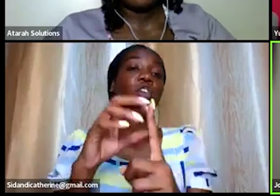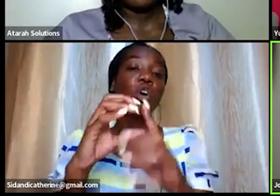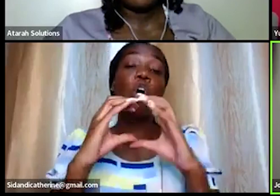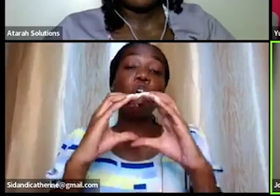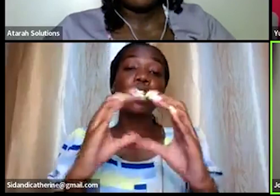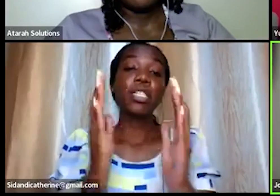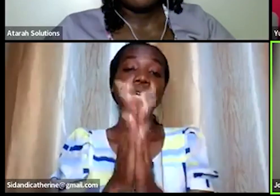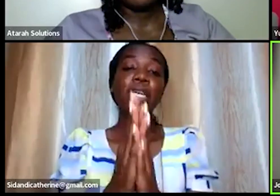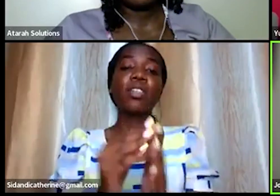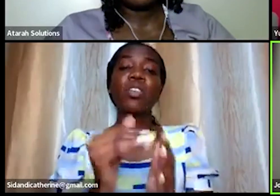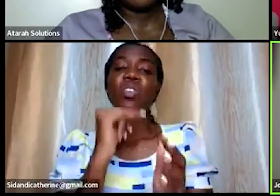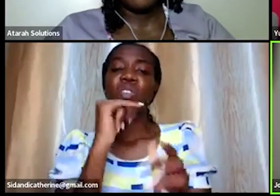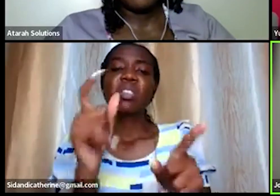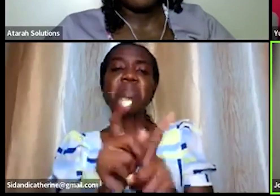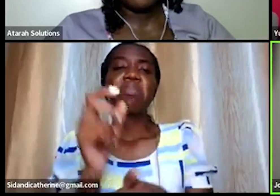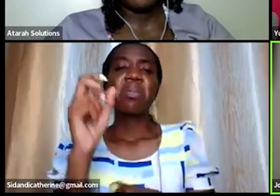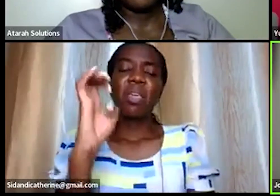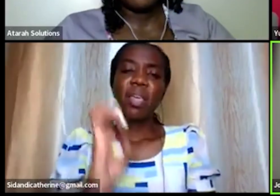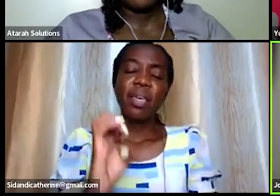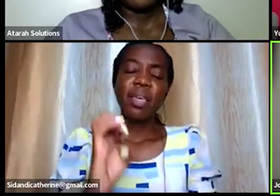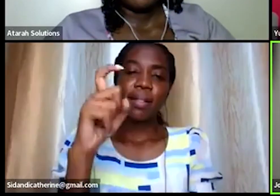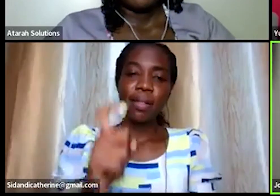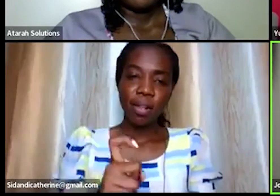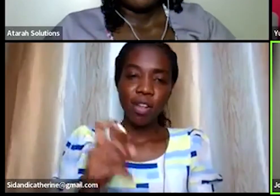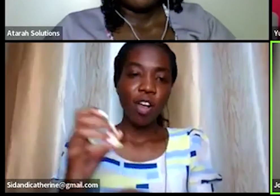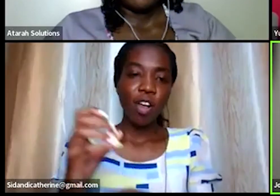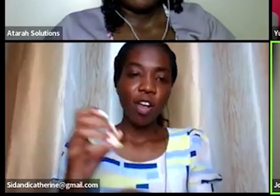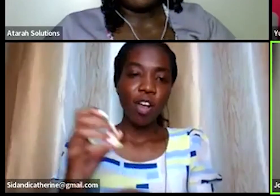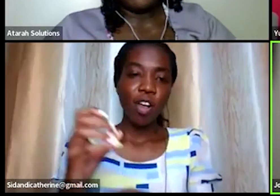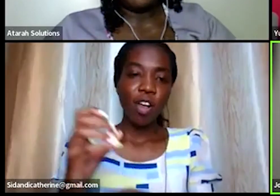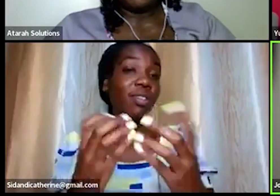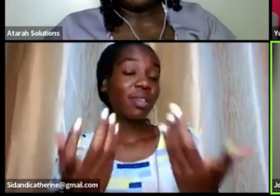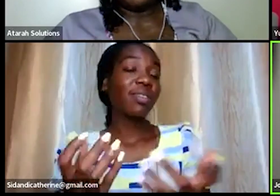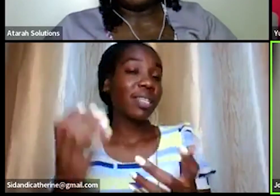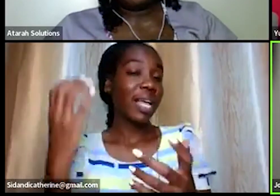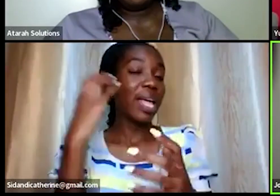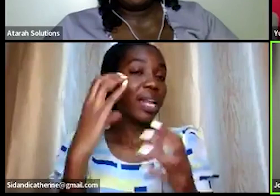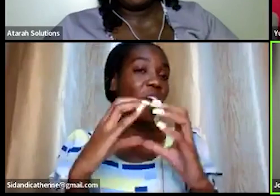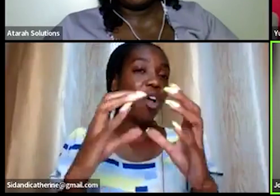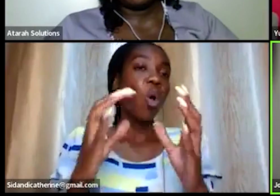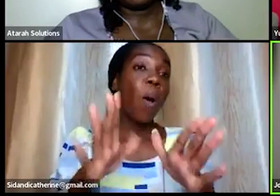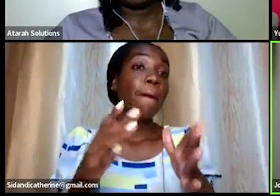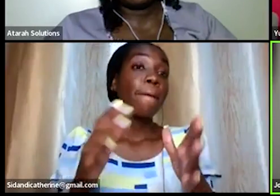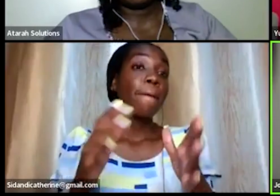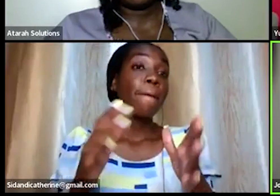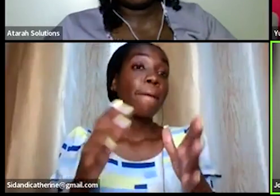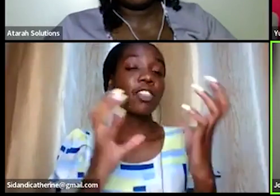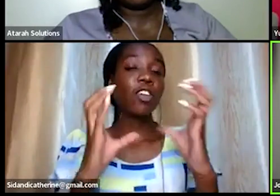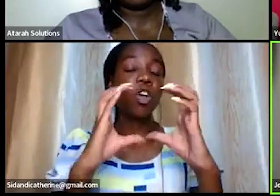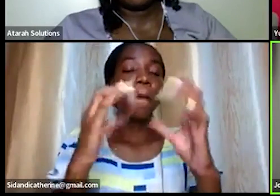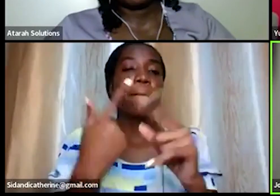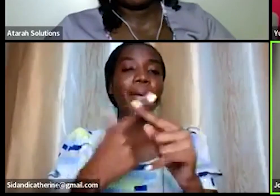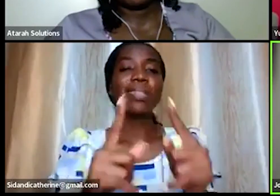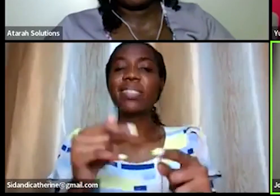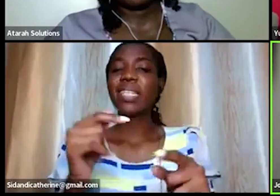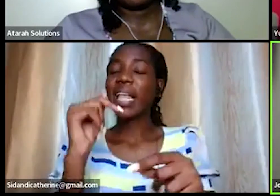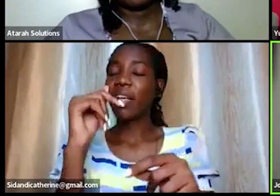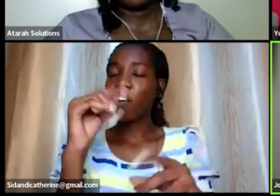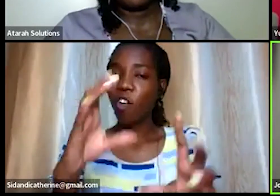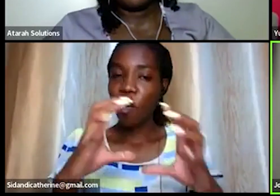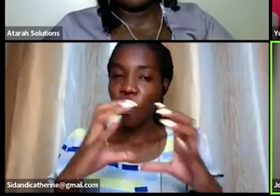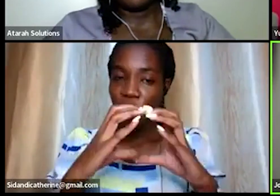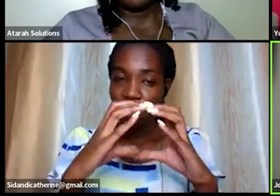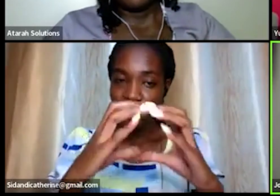executive coaches, not just as career coaches, not just as business coaches, but in fact as life coaches. Because coaching, by its